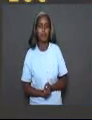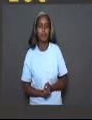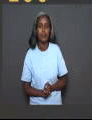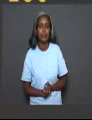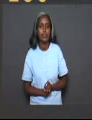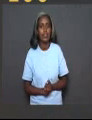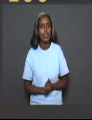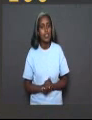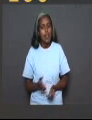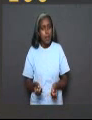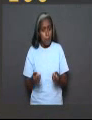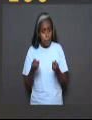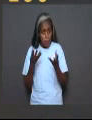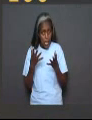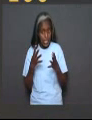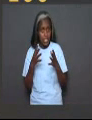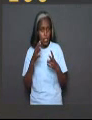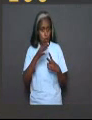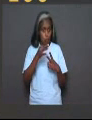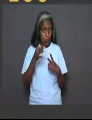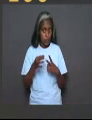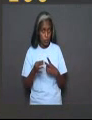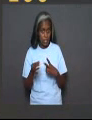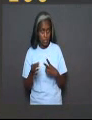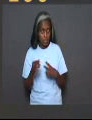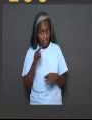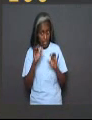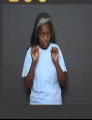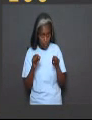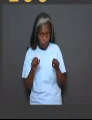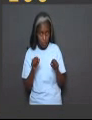There are many possibilities, are there not?